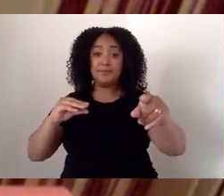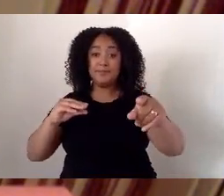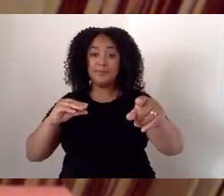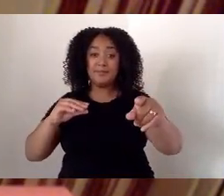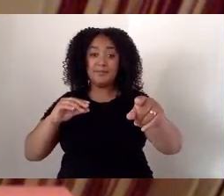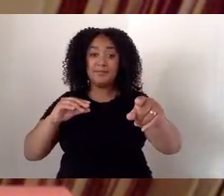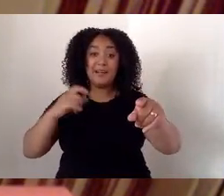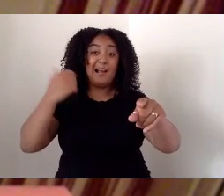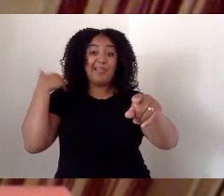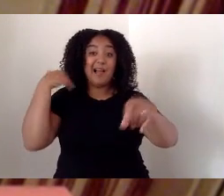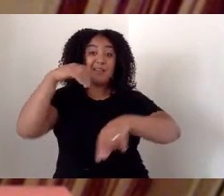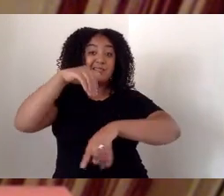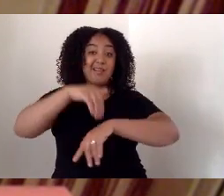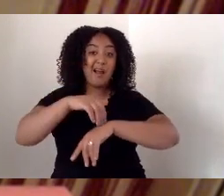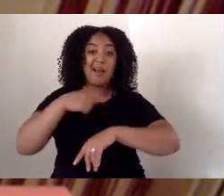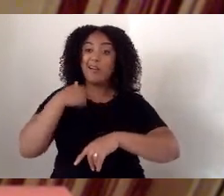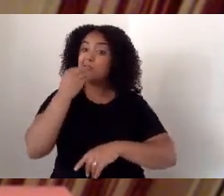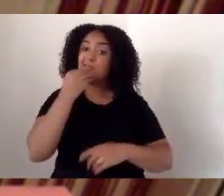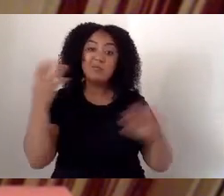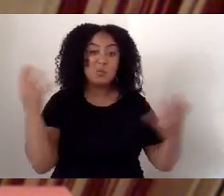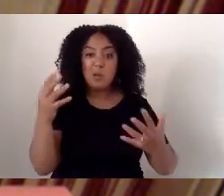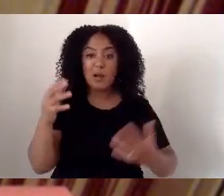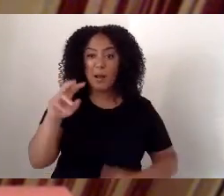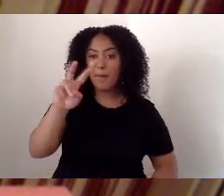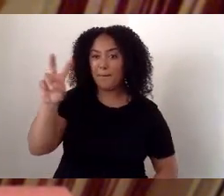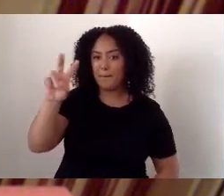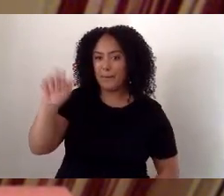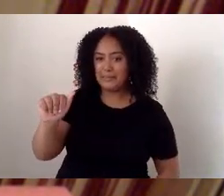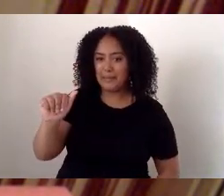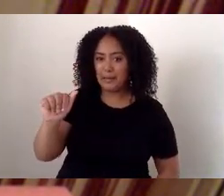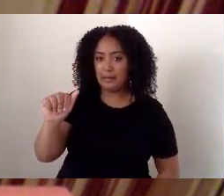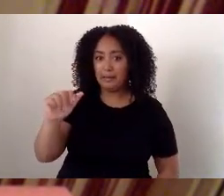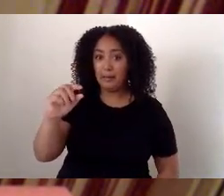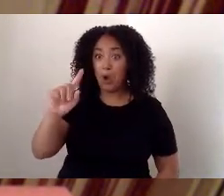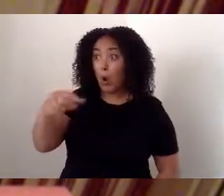night. I didn't eat it all by myself, I promise.